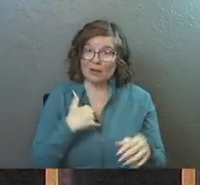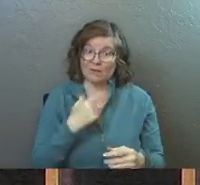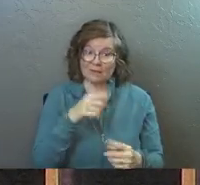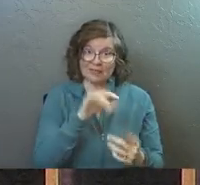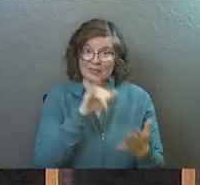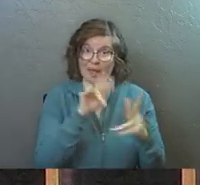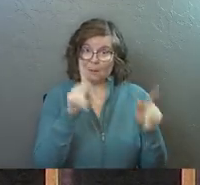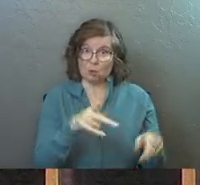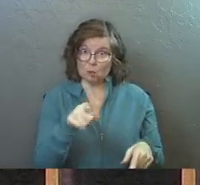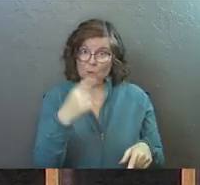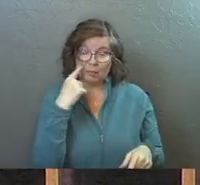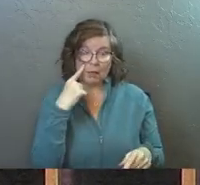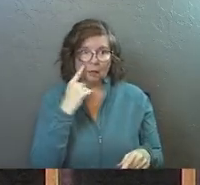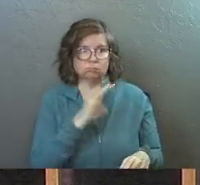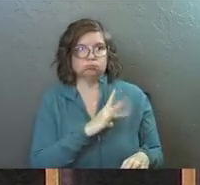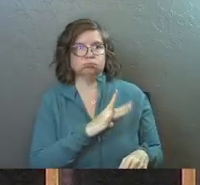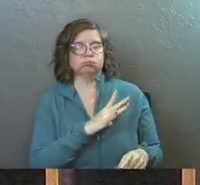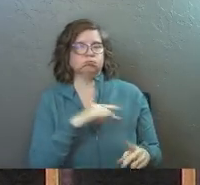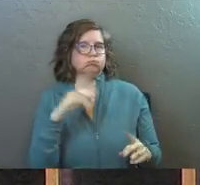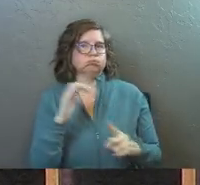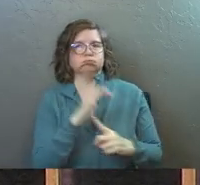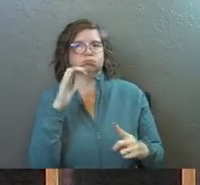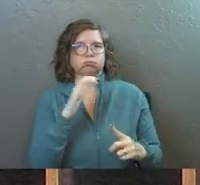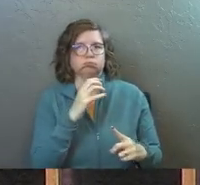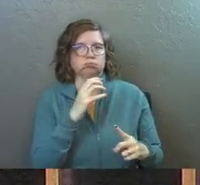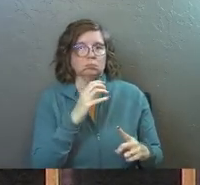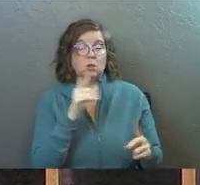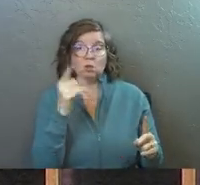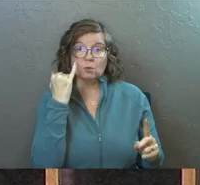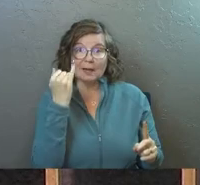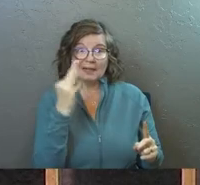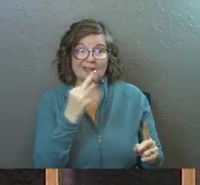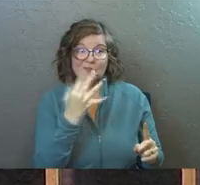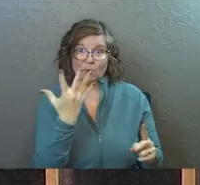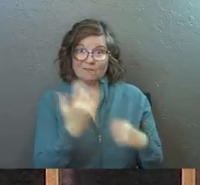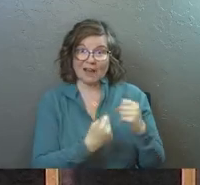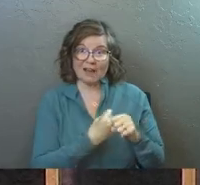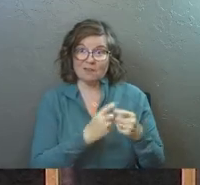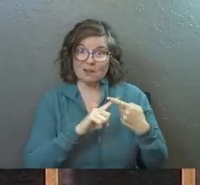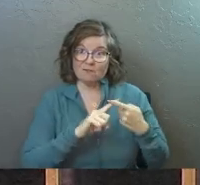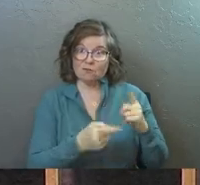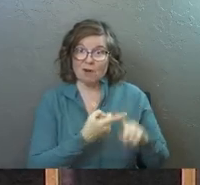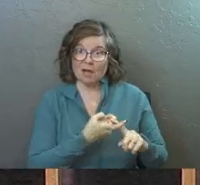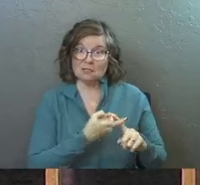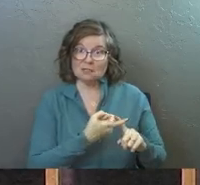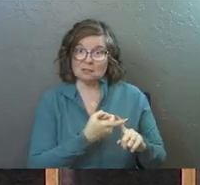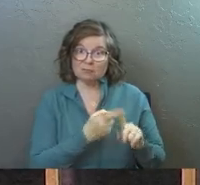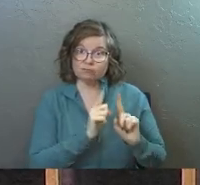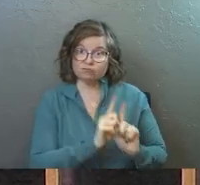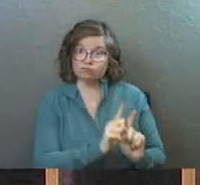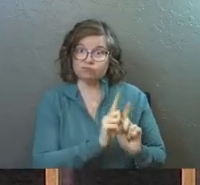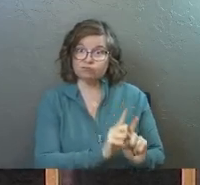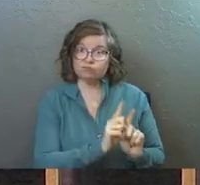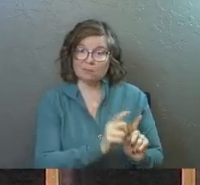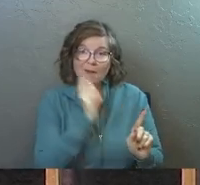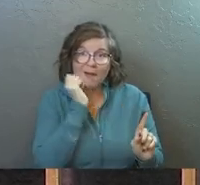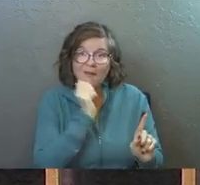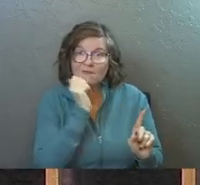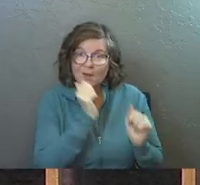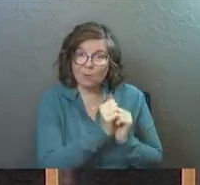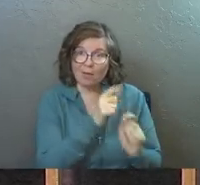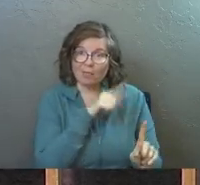5-year intimate friendship with that person? You got to walk out every day with them in close